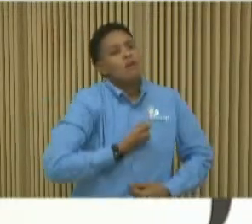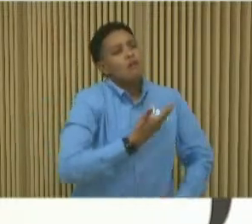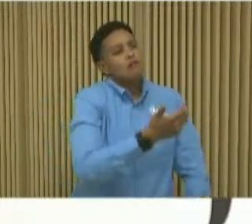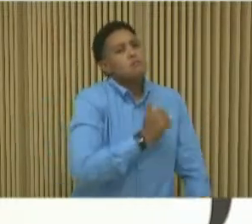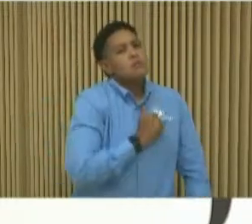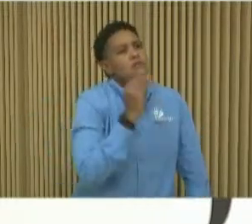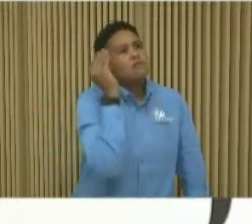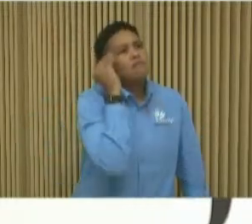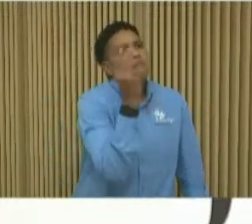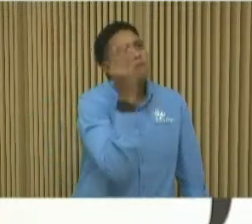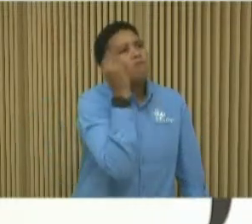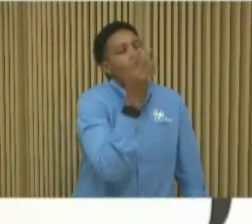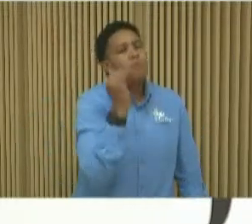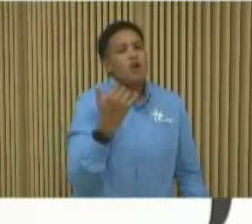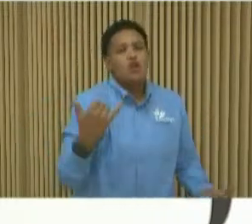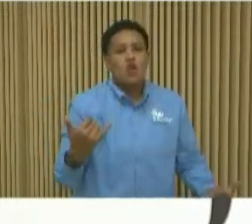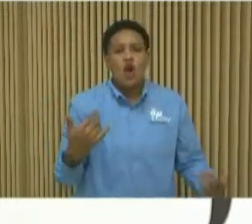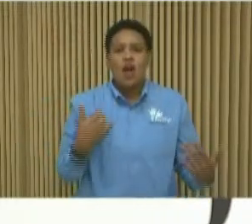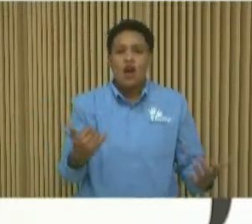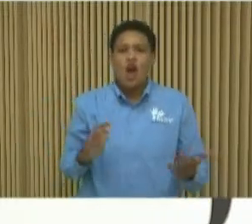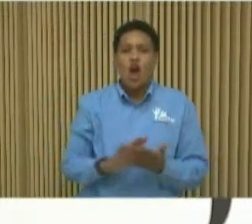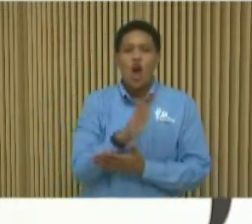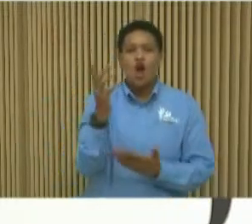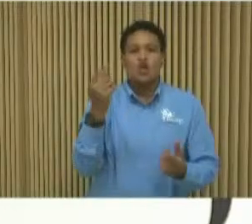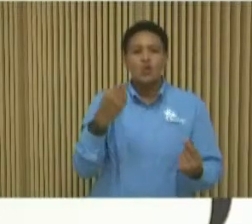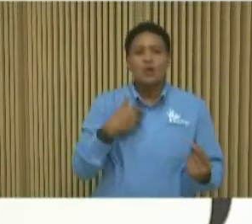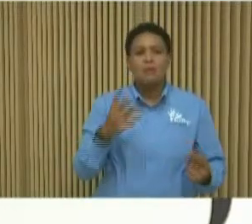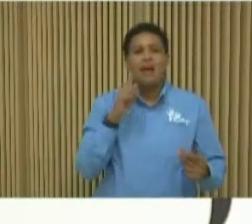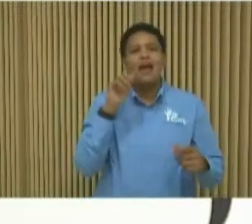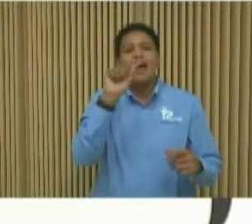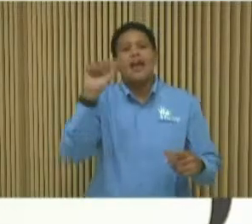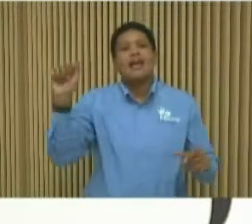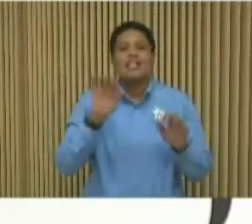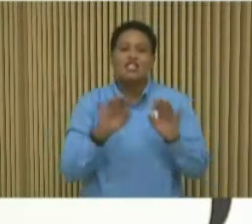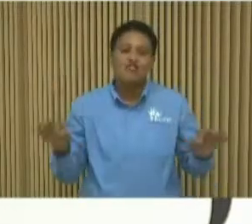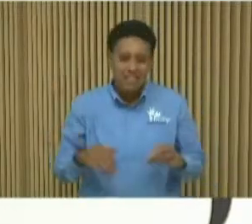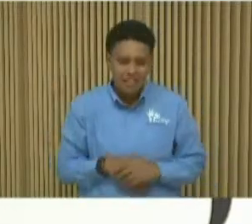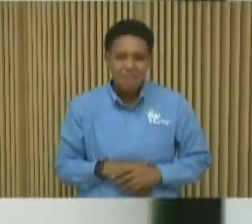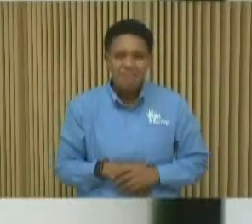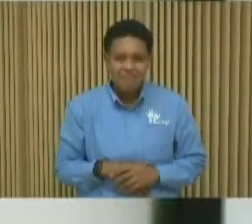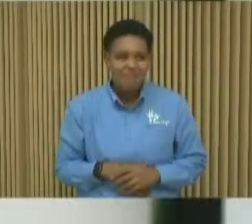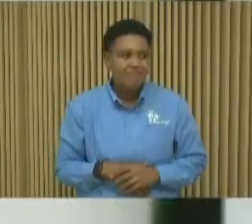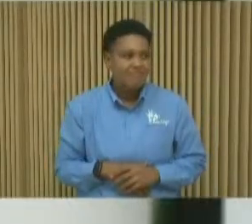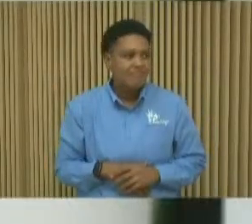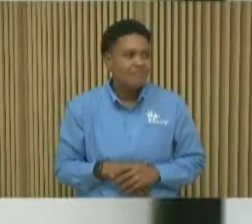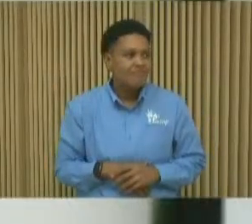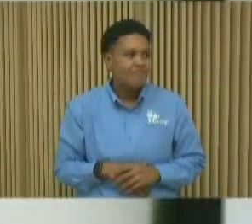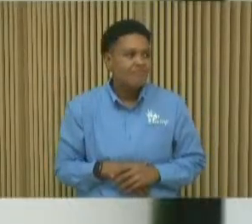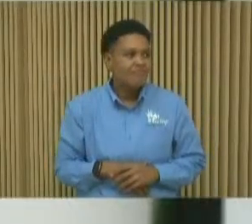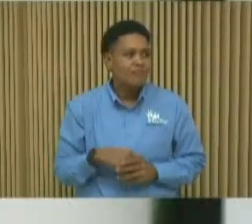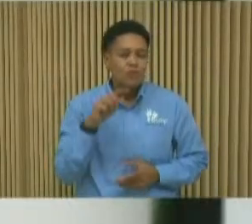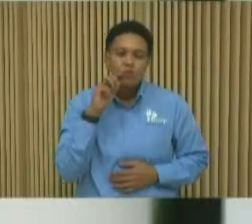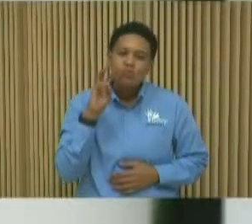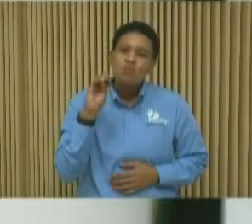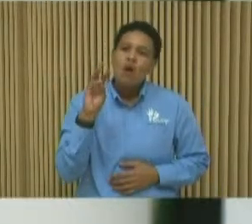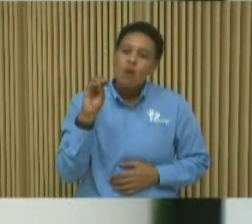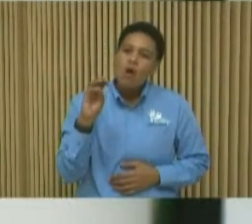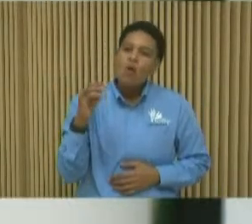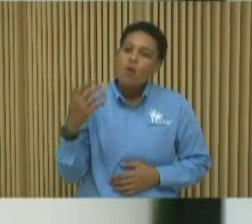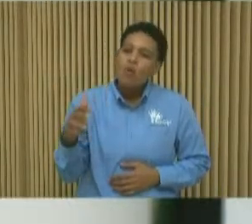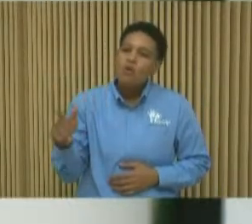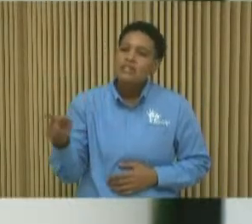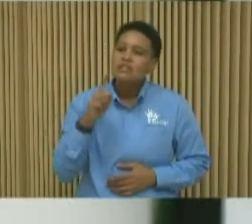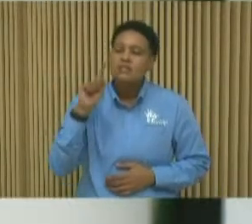there. And now I'm currently in college doing my associate degree. Oh, wow. So